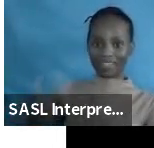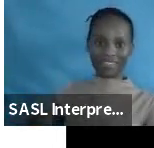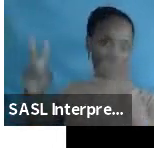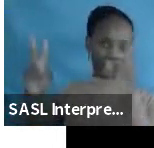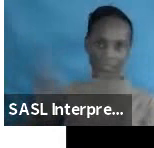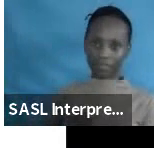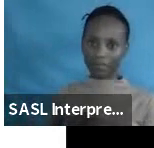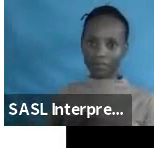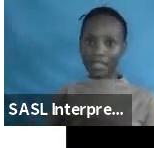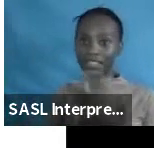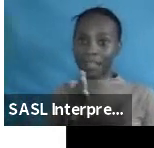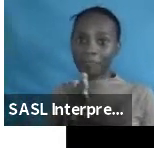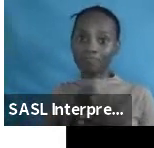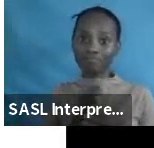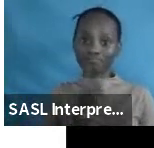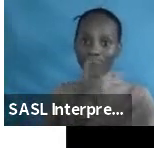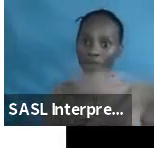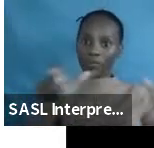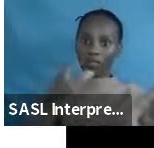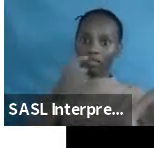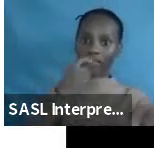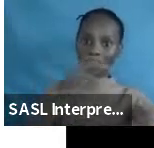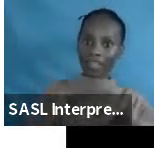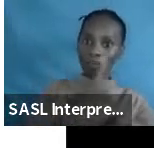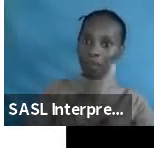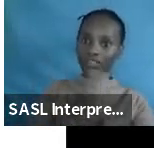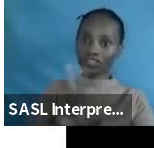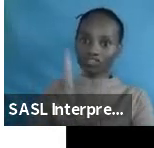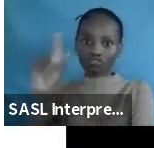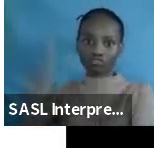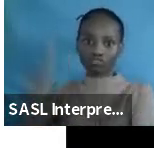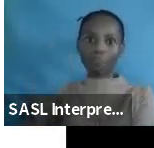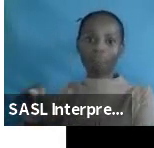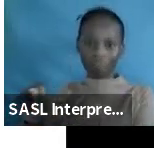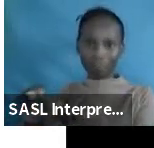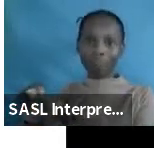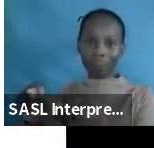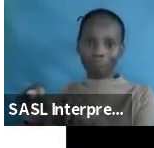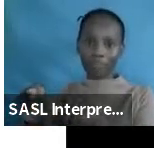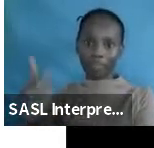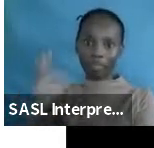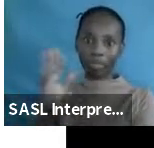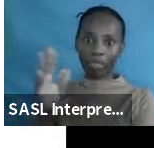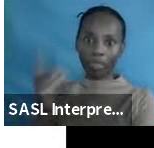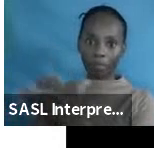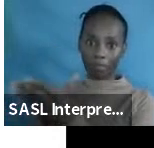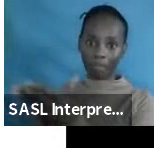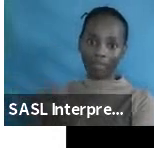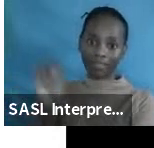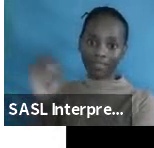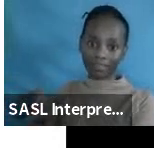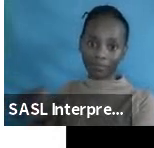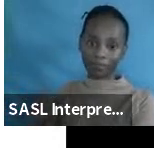the cheaper items to bargain from. Secondly,